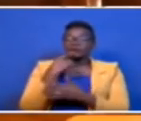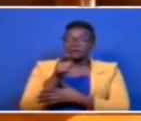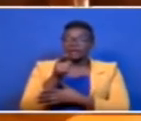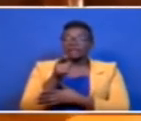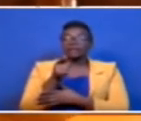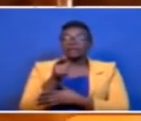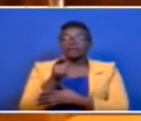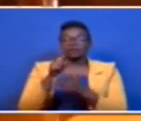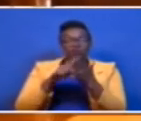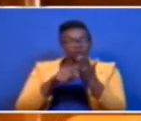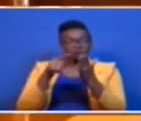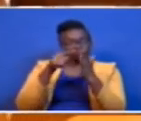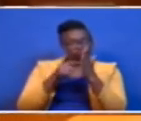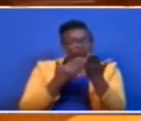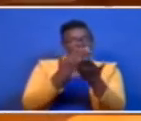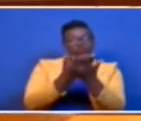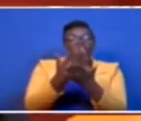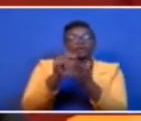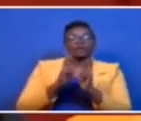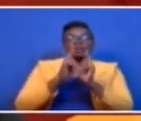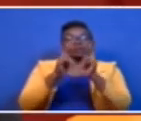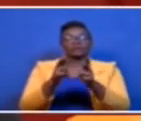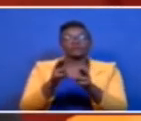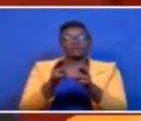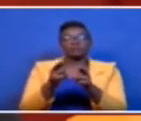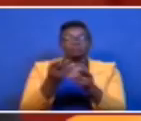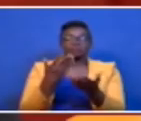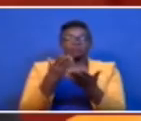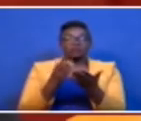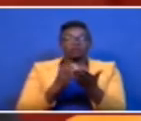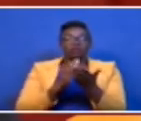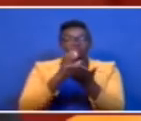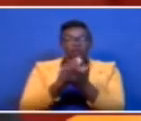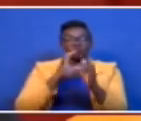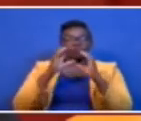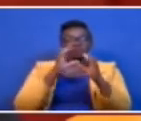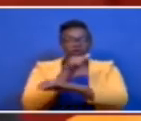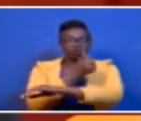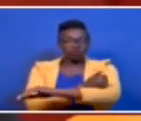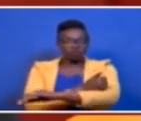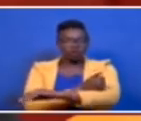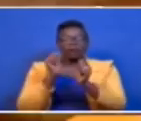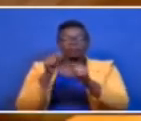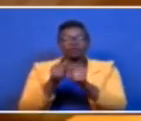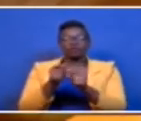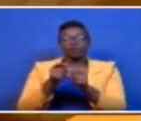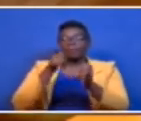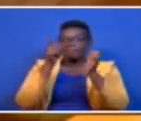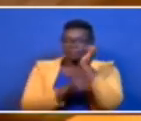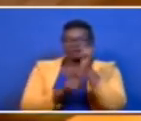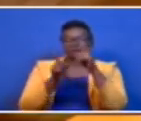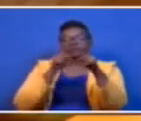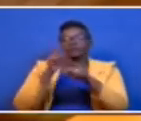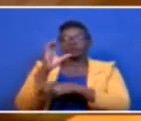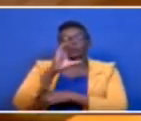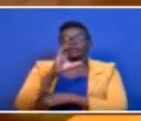interventions proposed in a report by Analysis Mason, commissioned by the Communications Authority, would punish Safaricom's customers